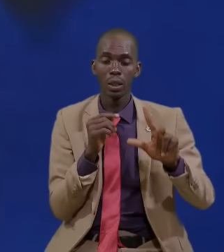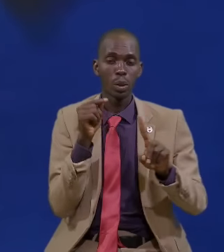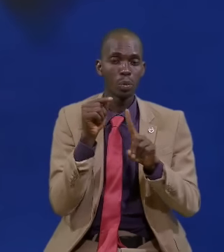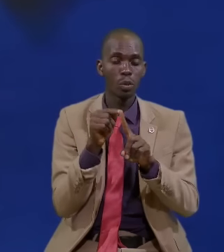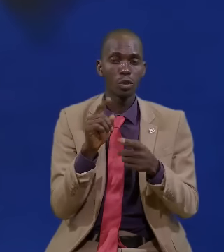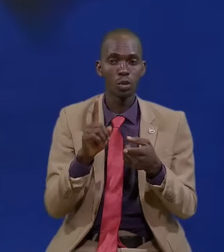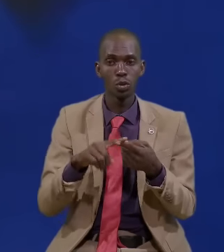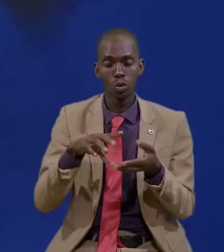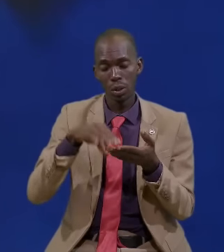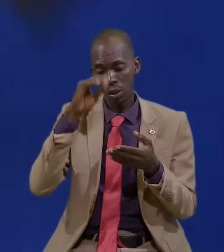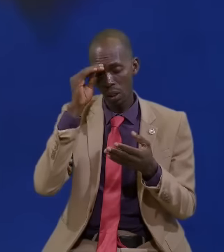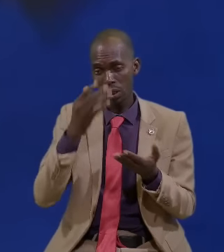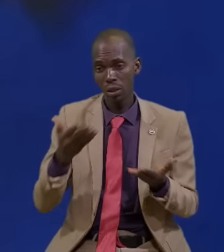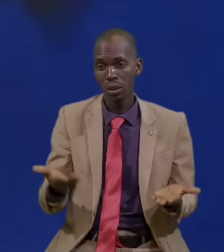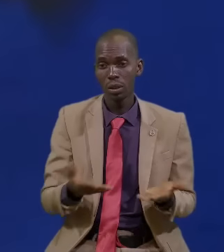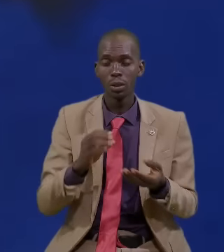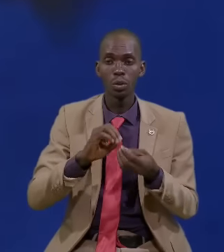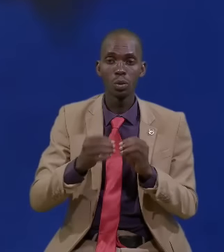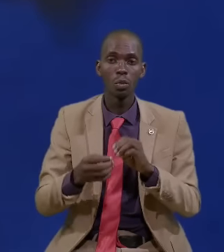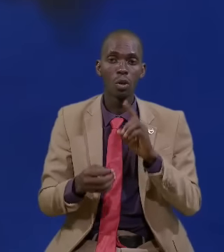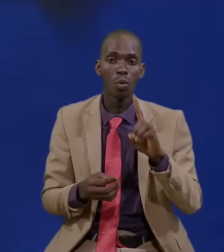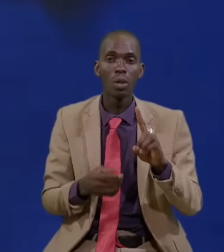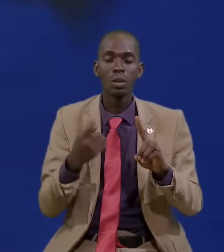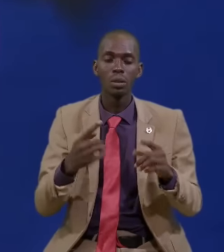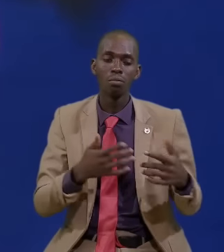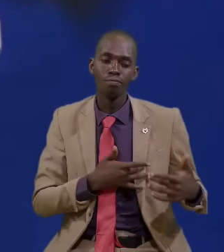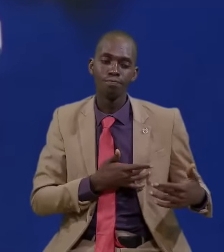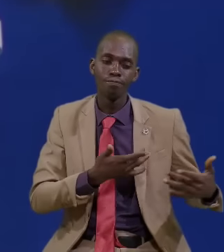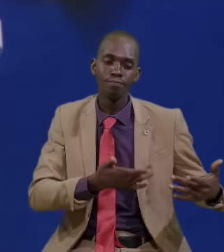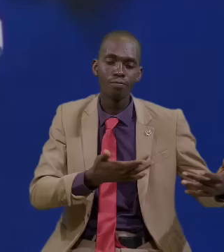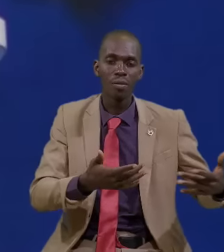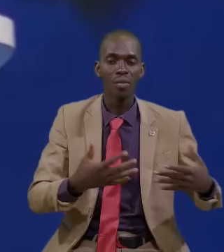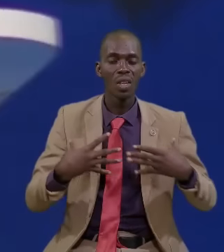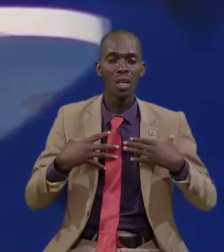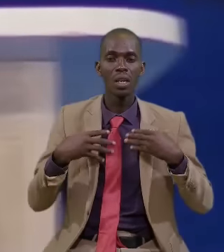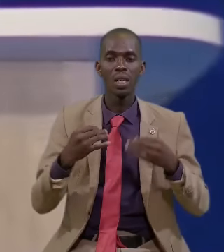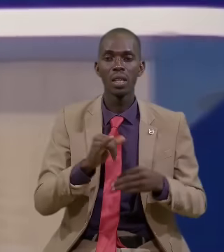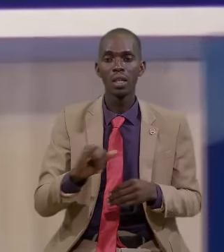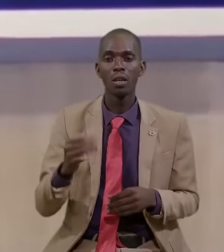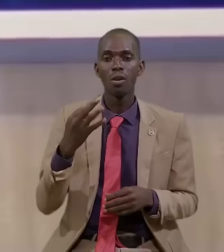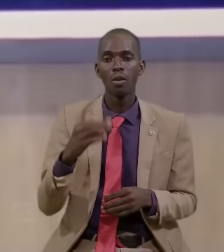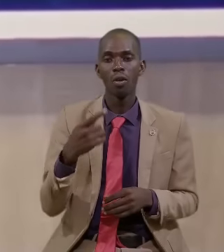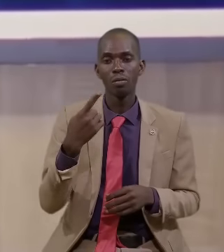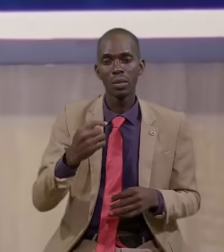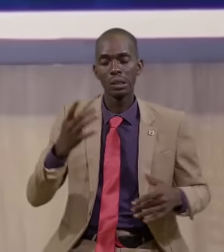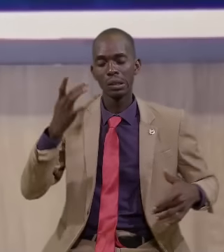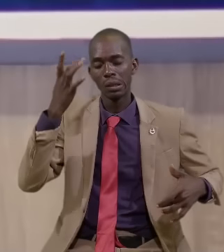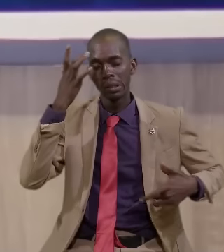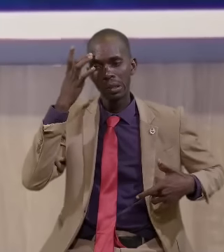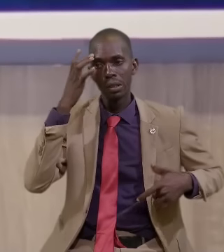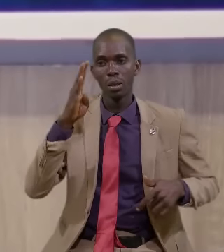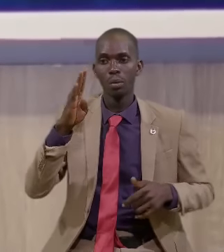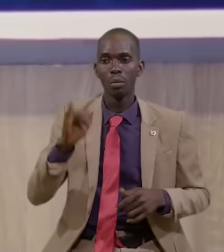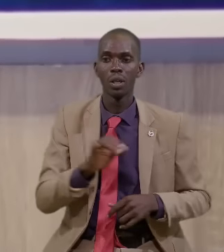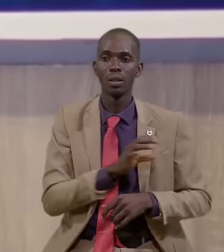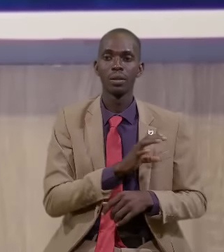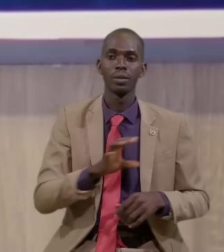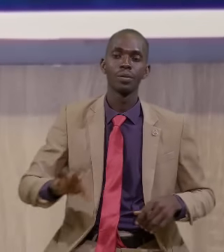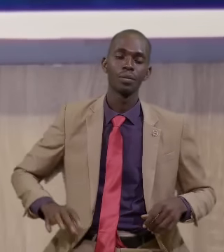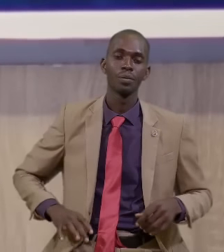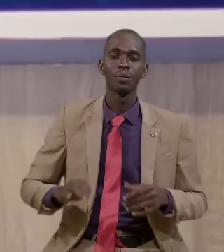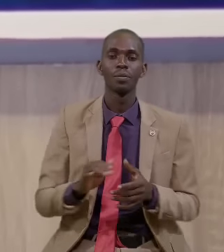consider that. Number one, the compassionate healing of the sick by Christ.